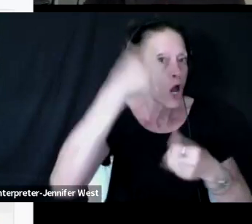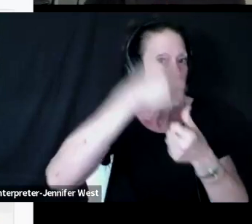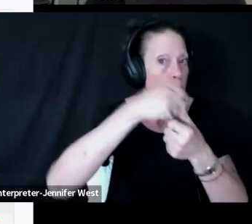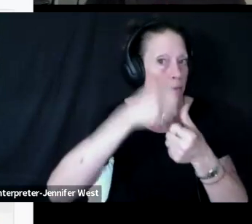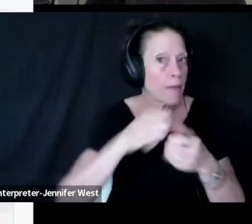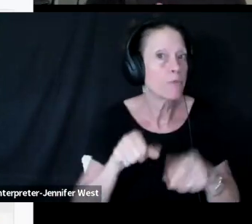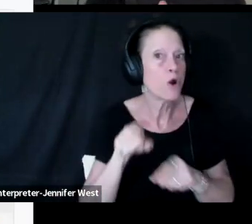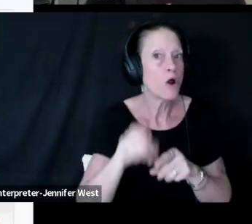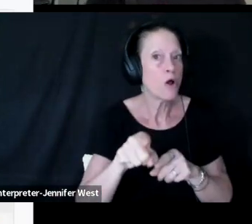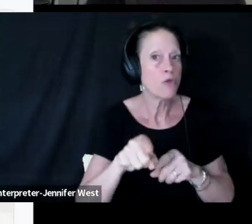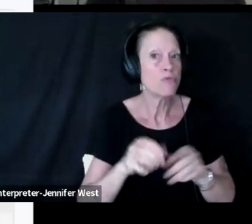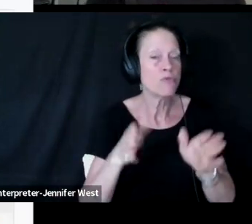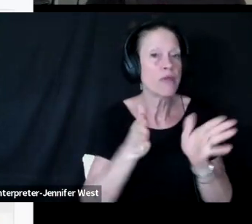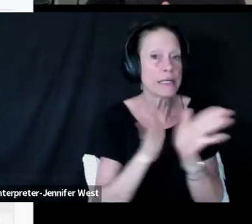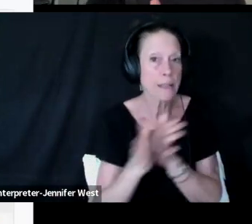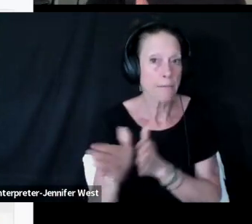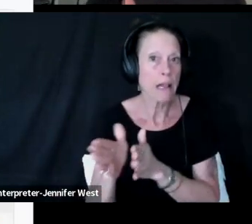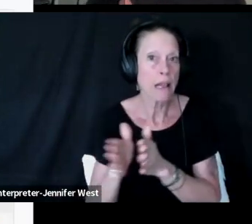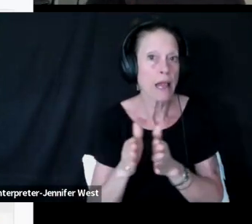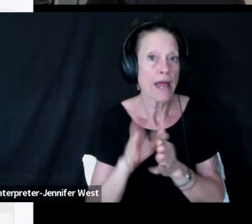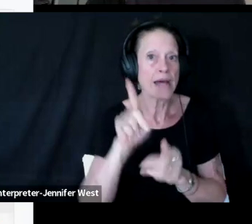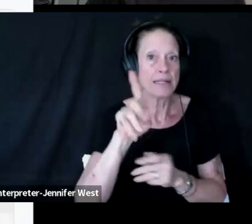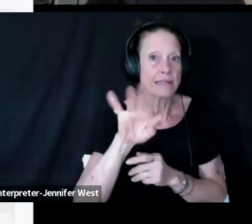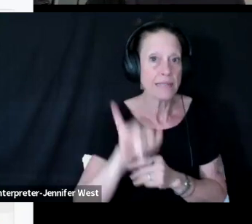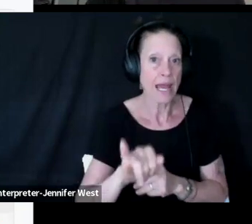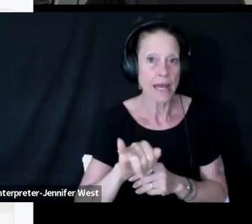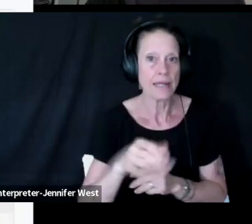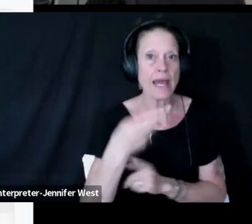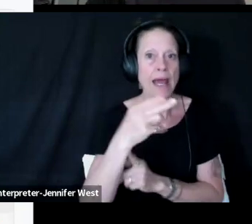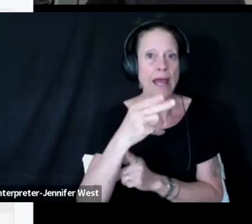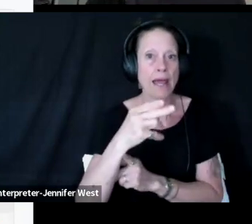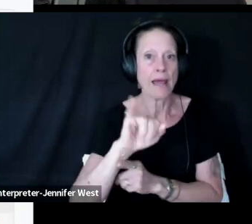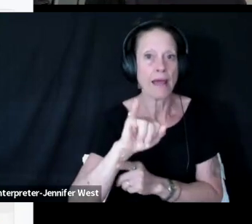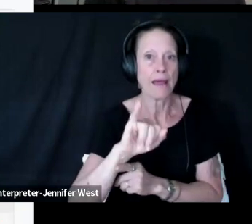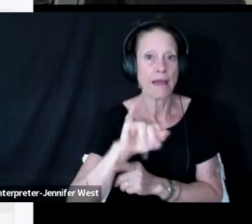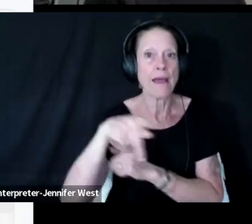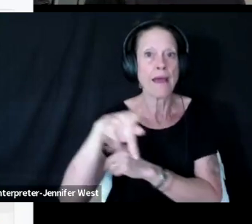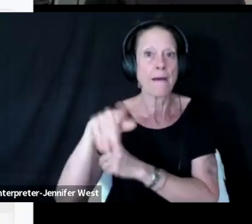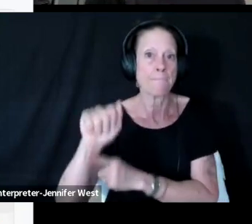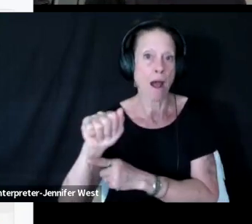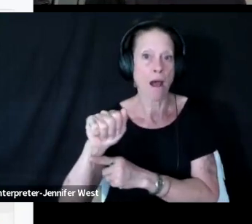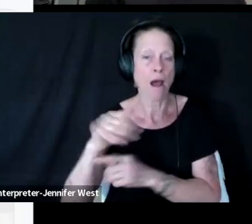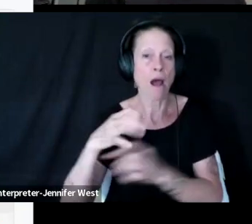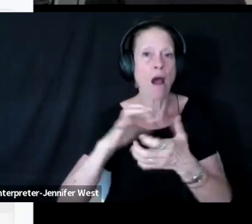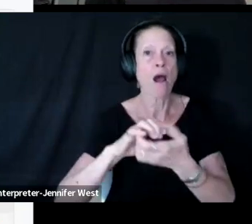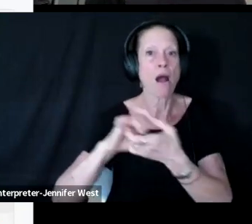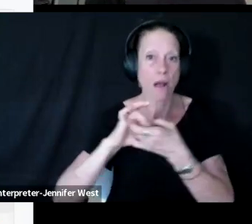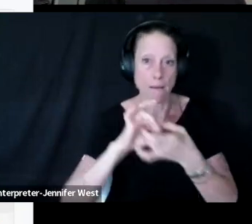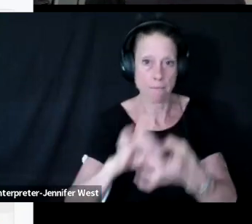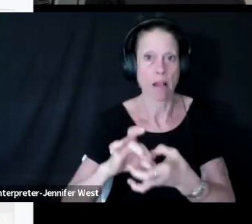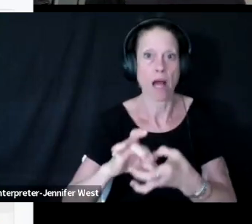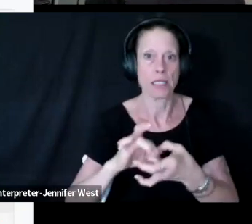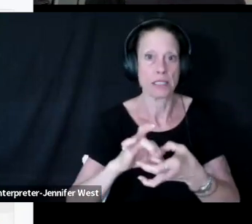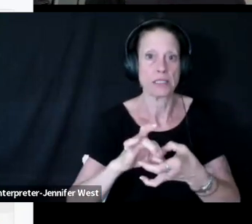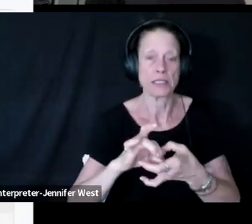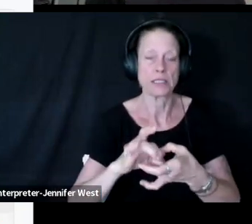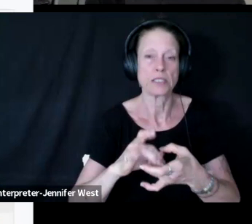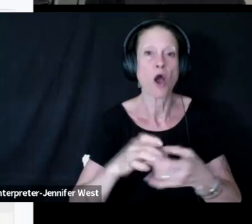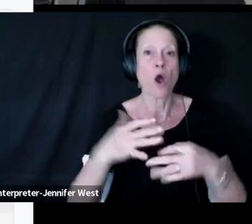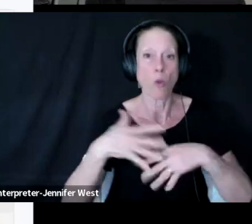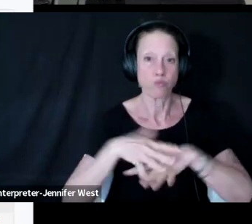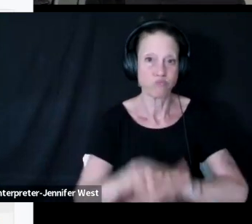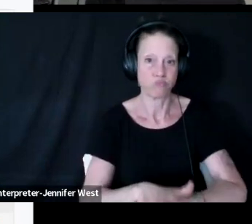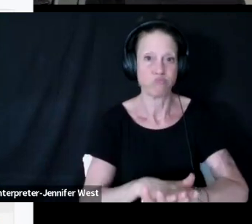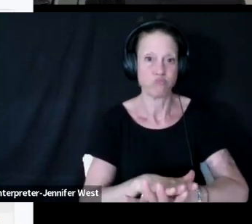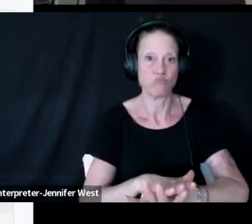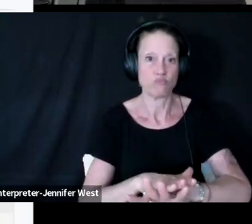compliant. If there's any medical information, any medical documents that need to be sent out, they'll have this little